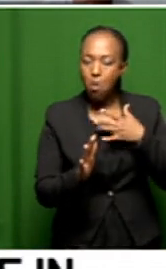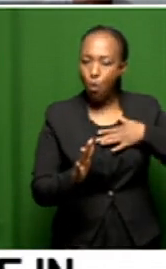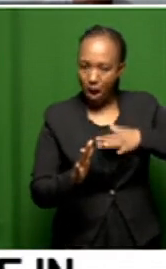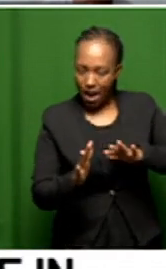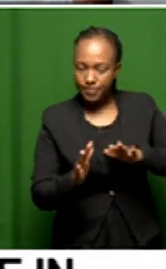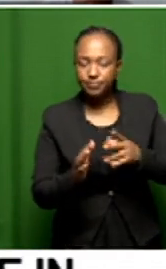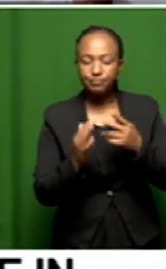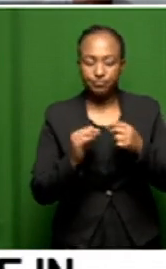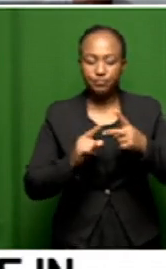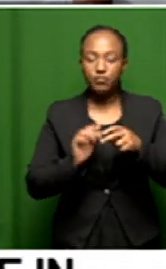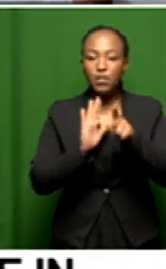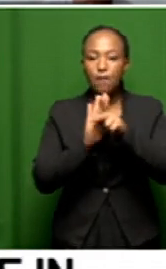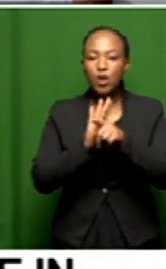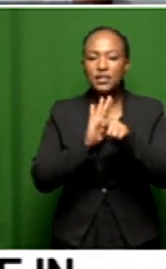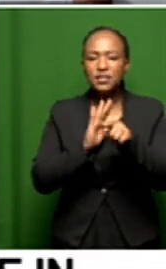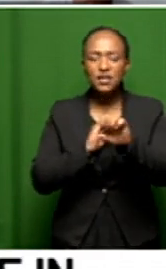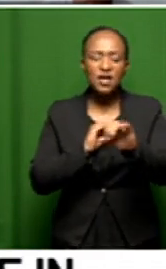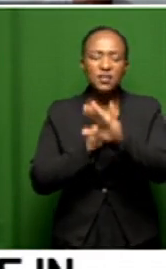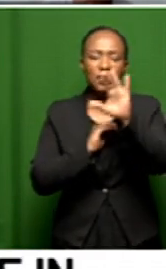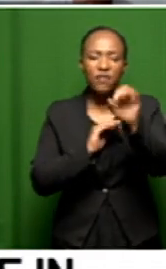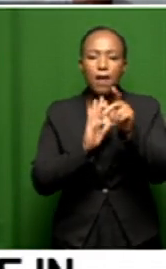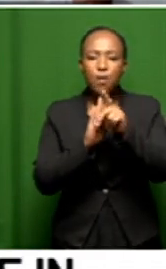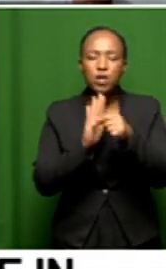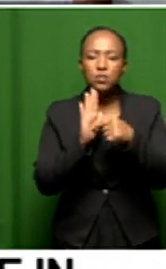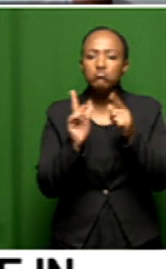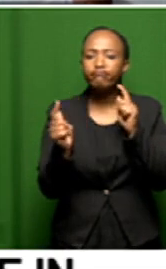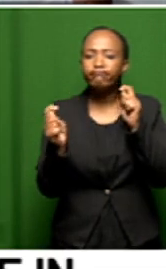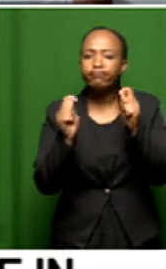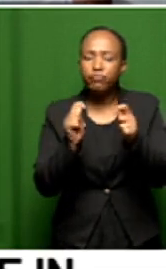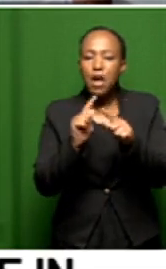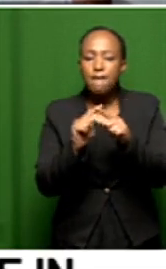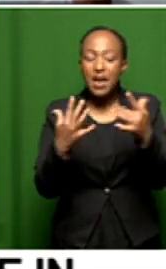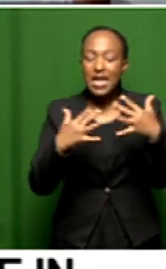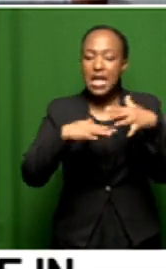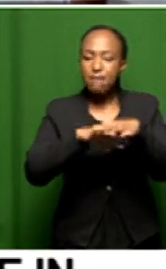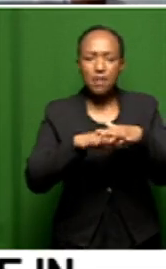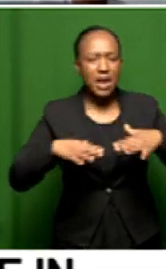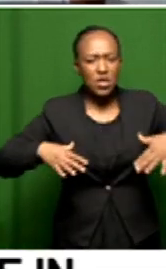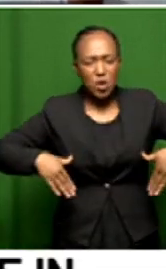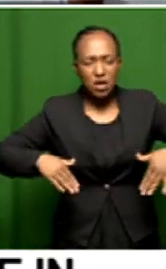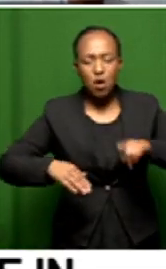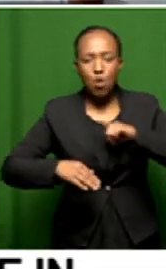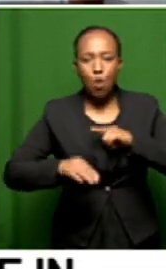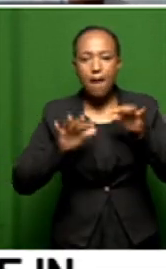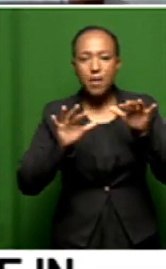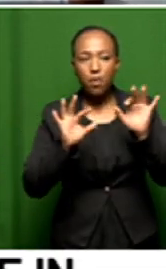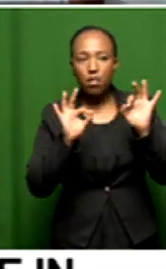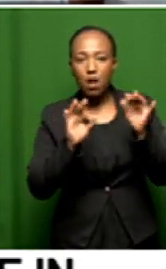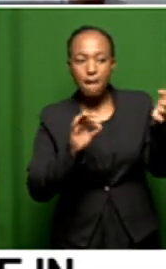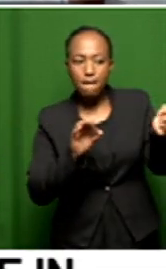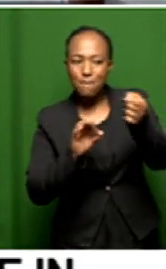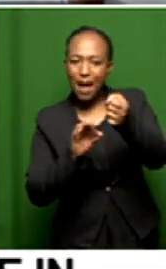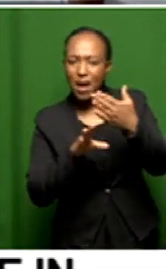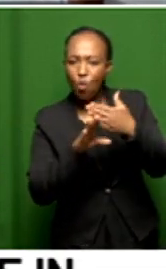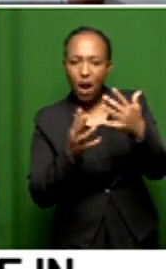on policy. The thing is, in South Africa, we do have progressive policies that have not been implemented based on the fact that you have people that are not fit for purpose. So the youth